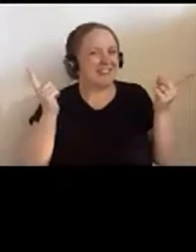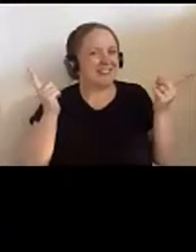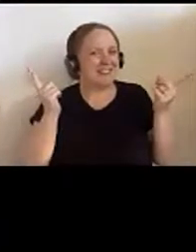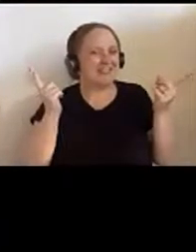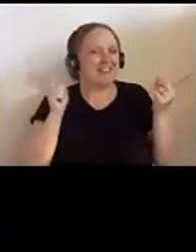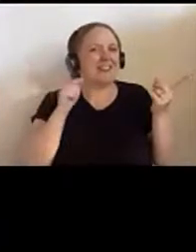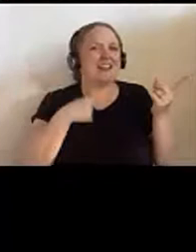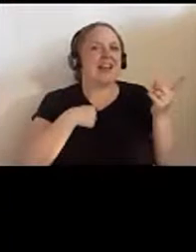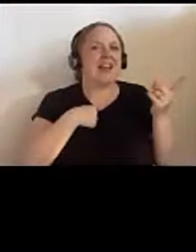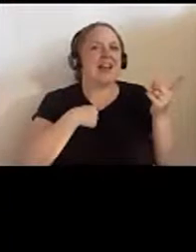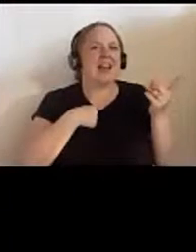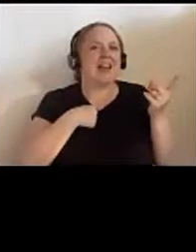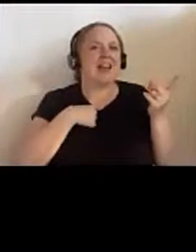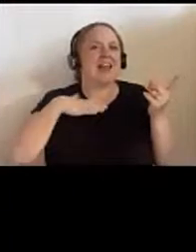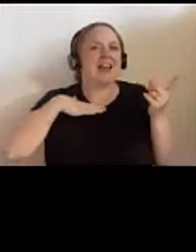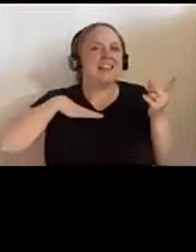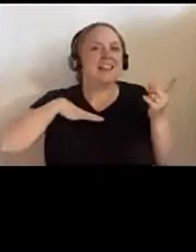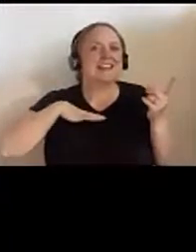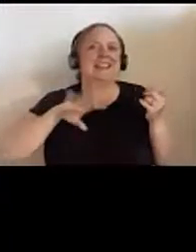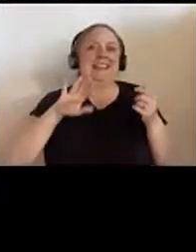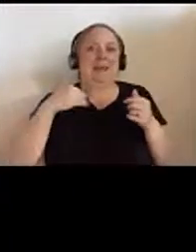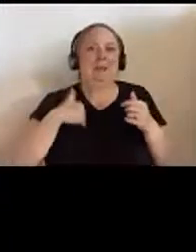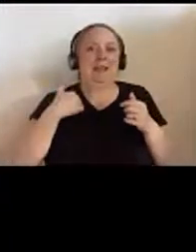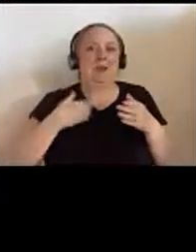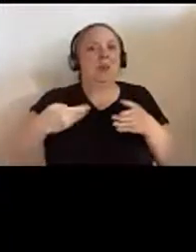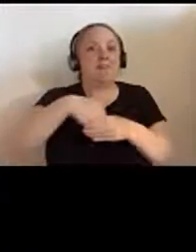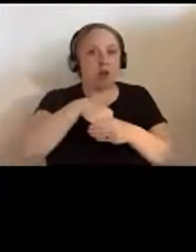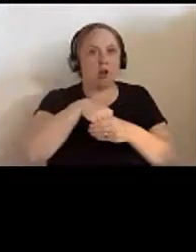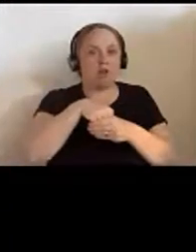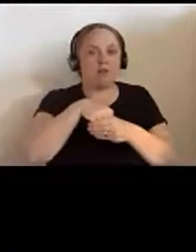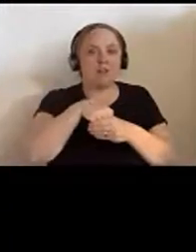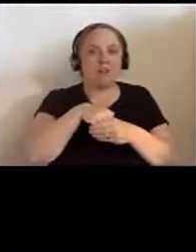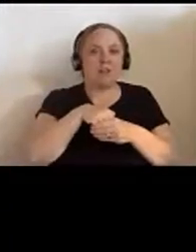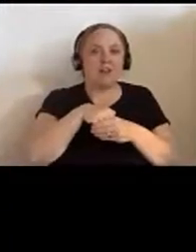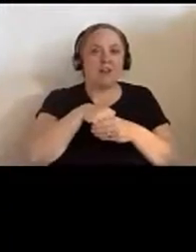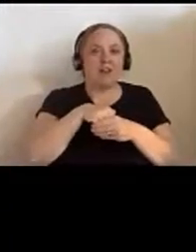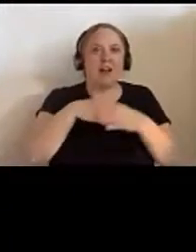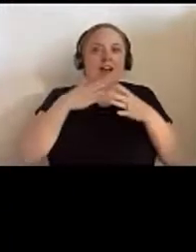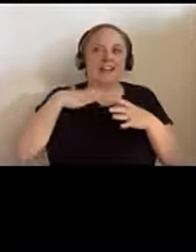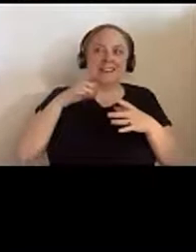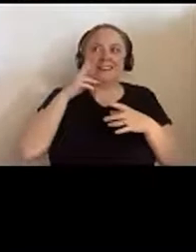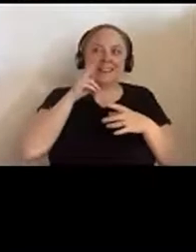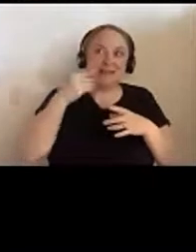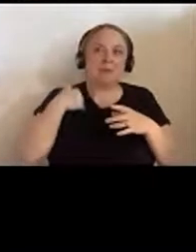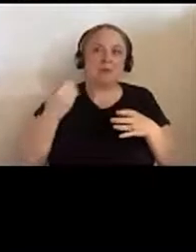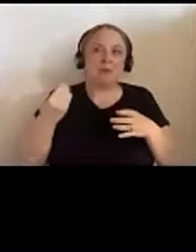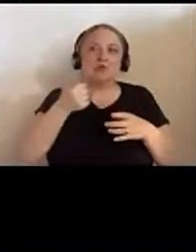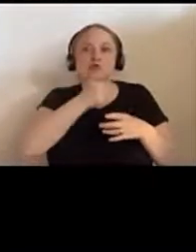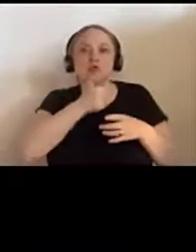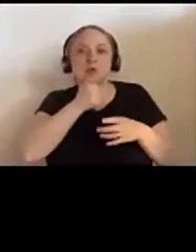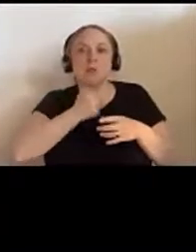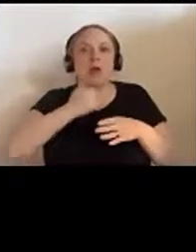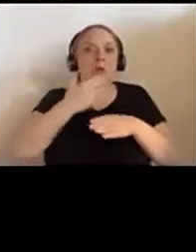view, I need people to be involved. I need to see them as the work is developing, using it, utilizing it.